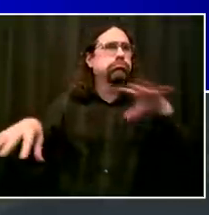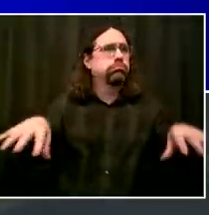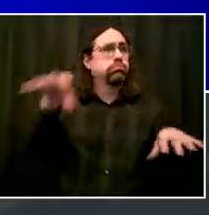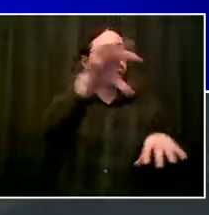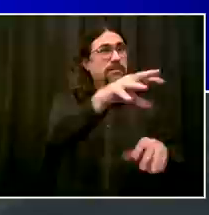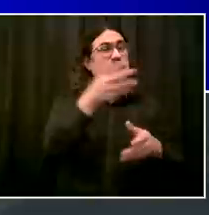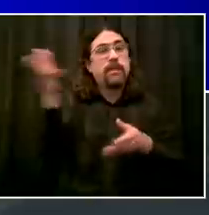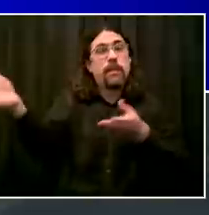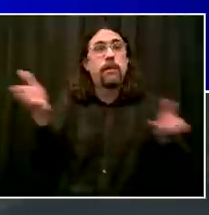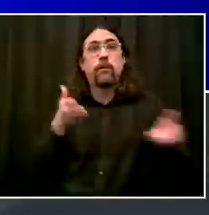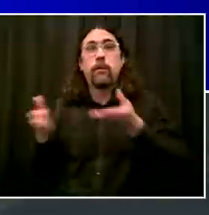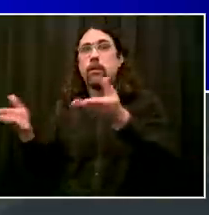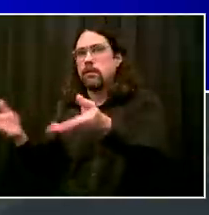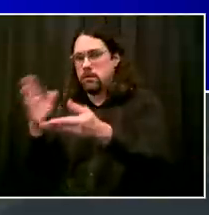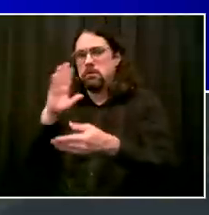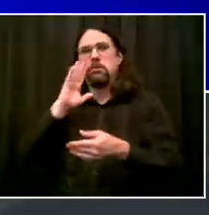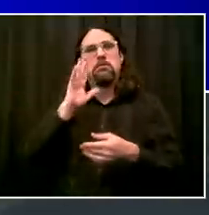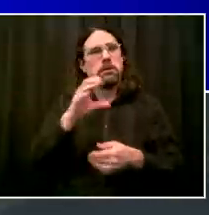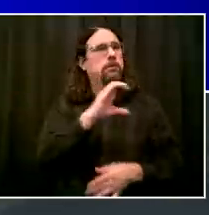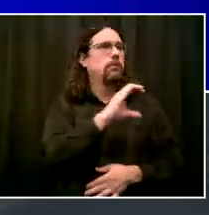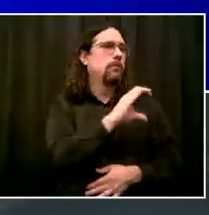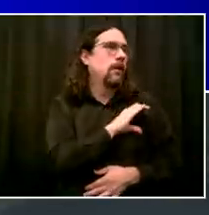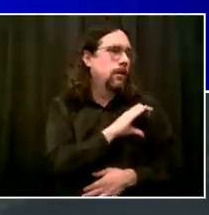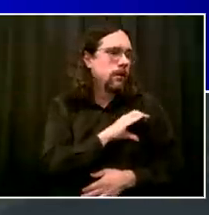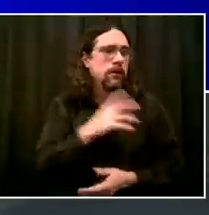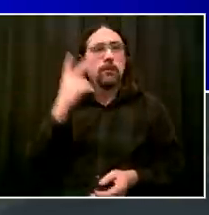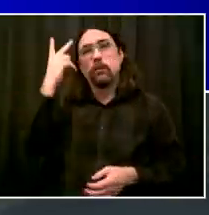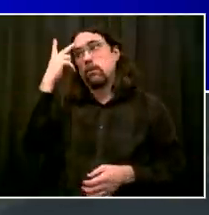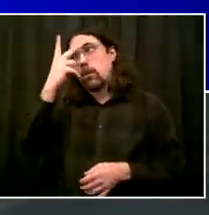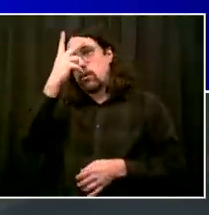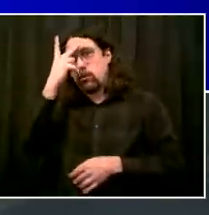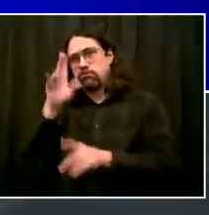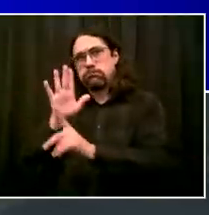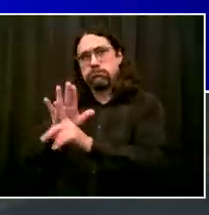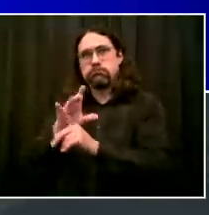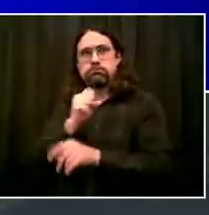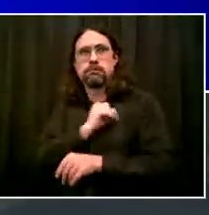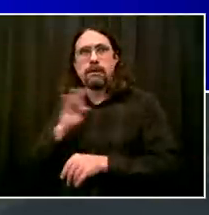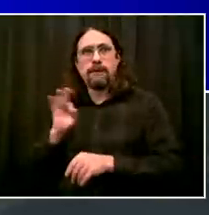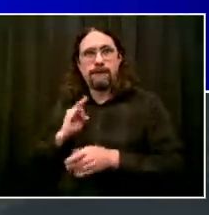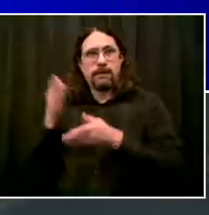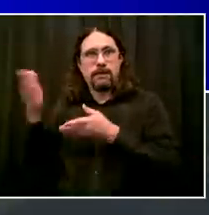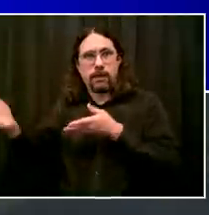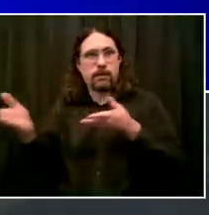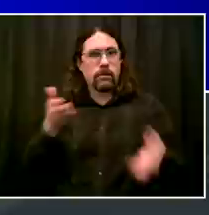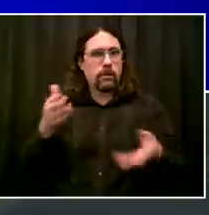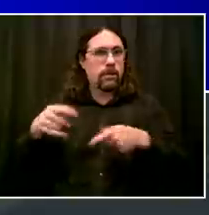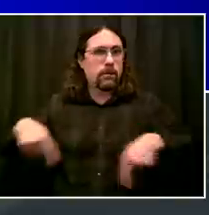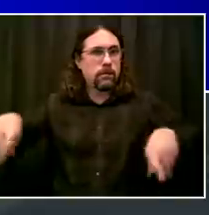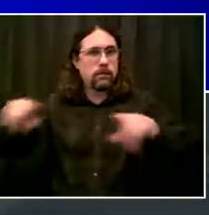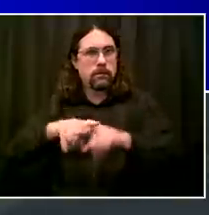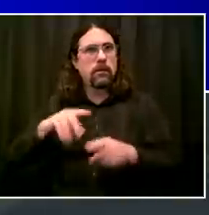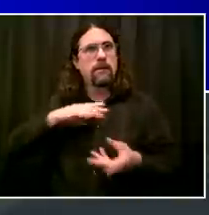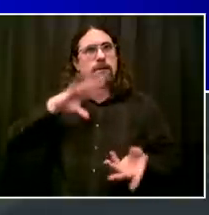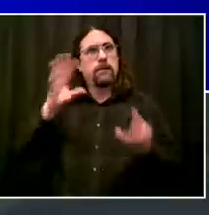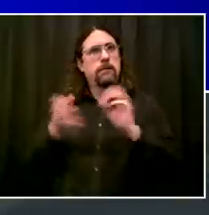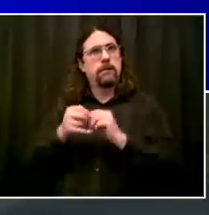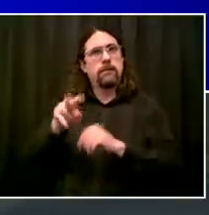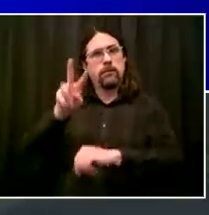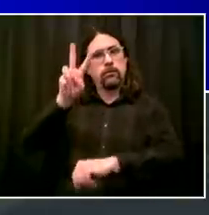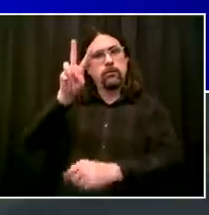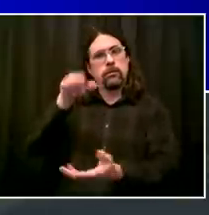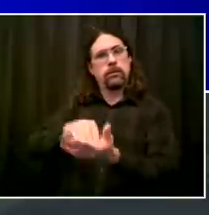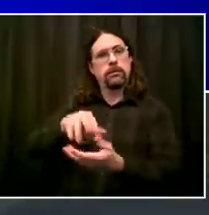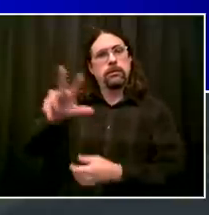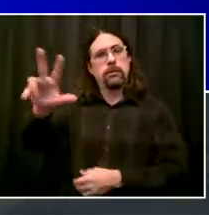2,300 city employees will be out educating people, reminding them, giving out free face coverings. They'll be in